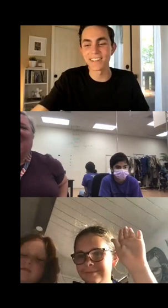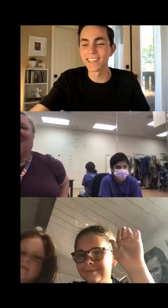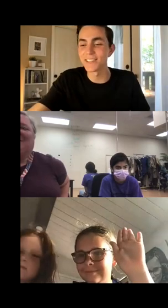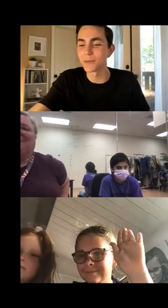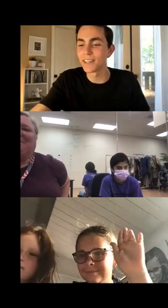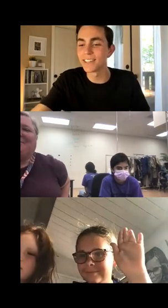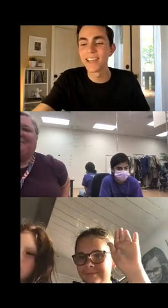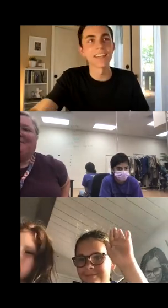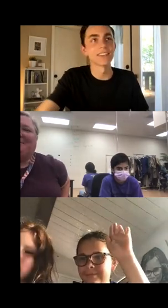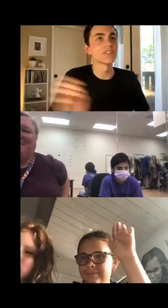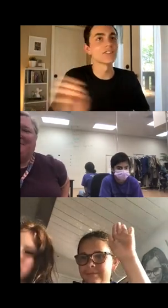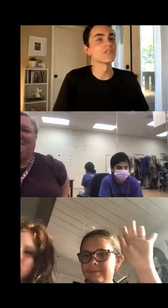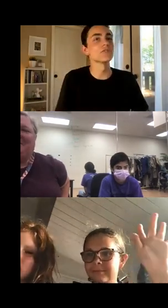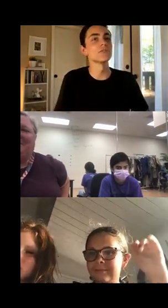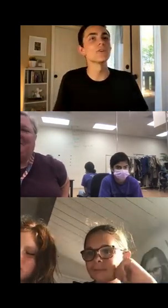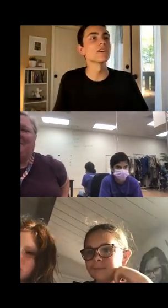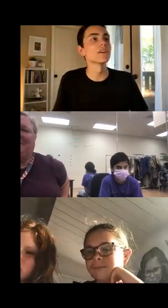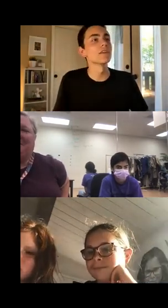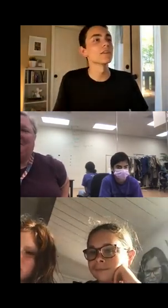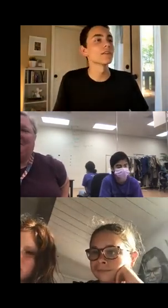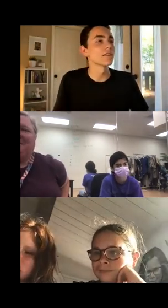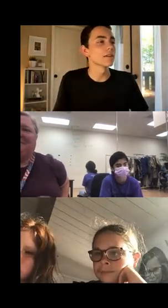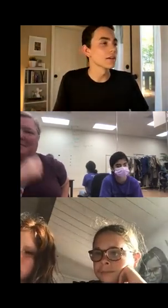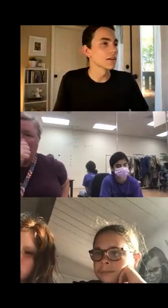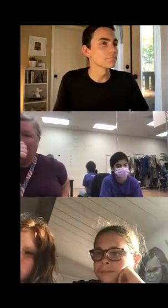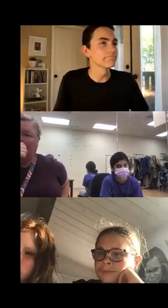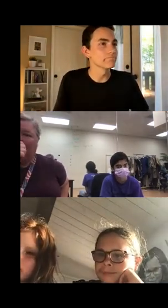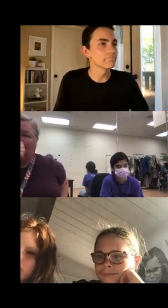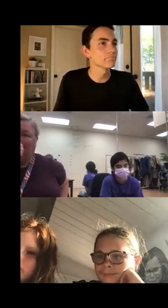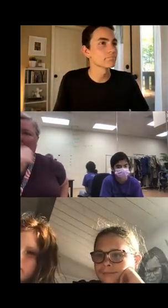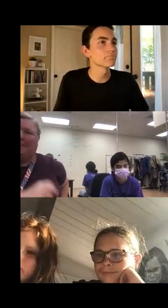All right, nice job, guys. And let's do,